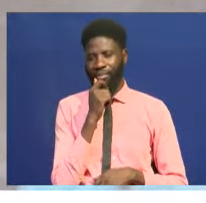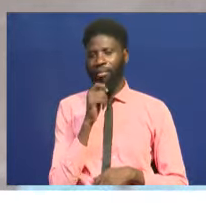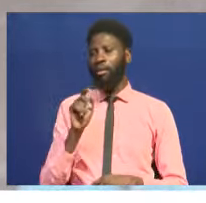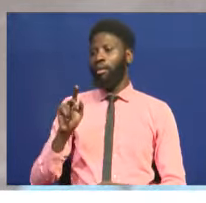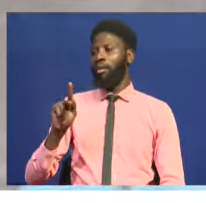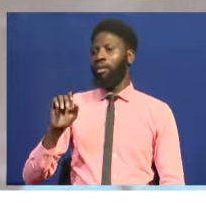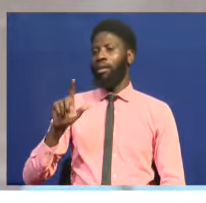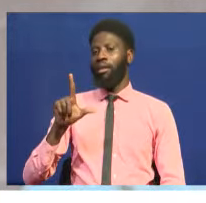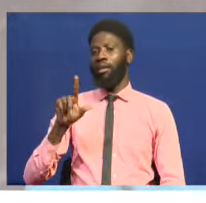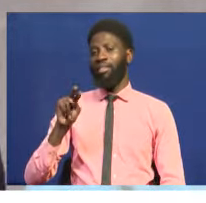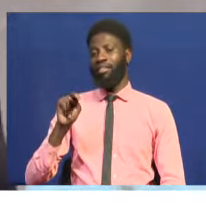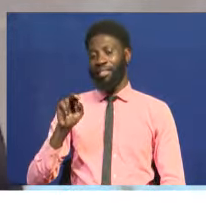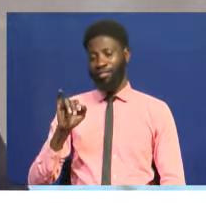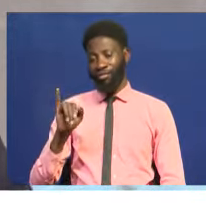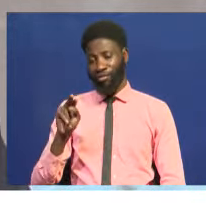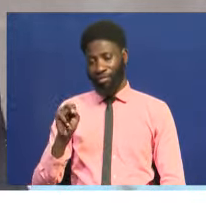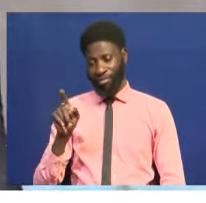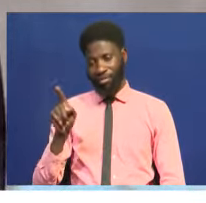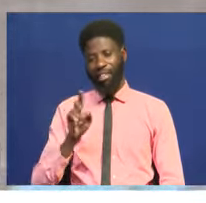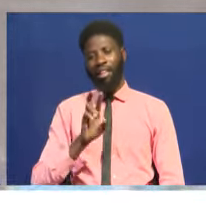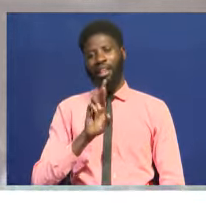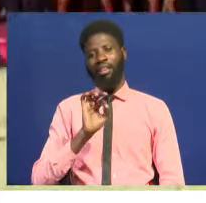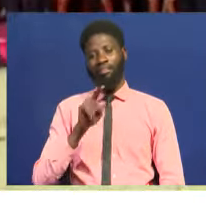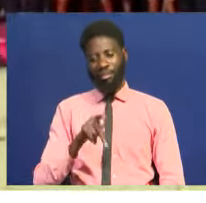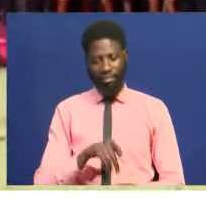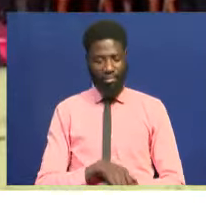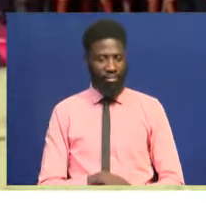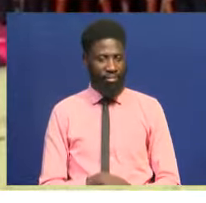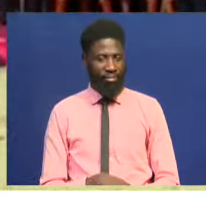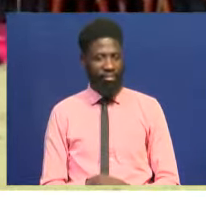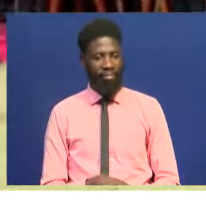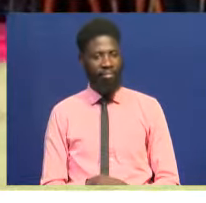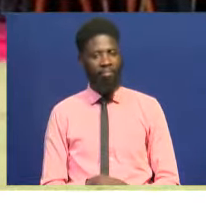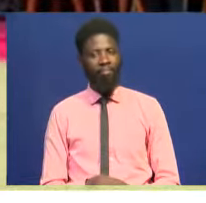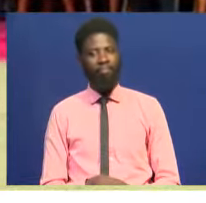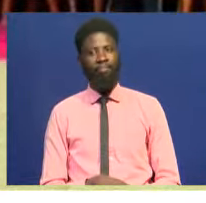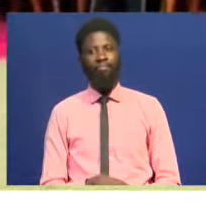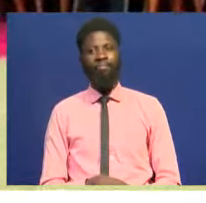Asanteni sana. Thank you, Your Excellency.